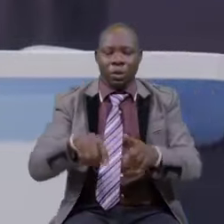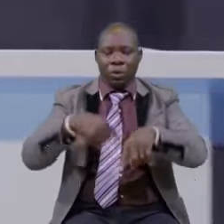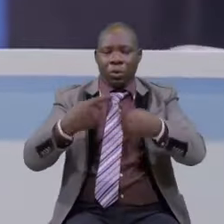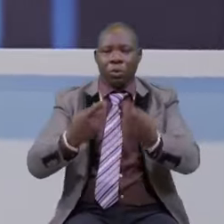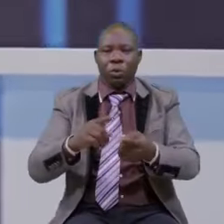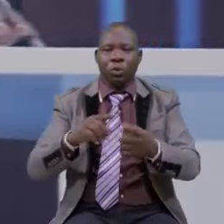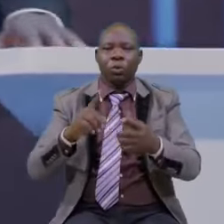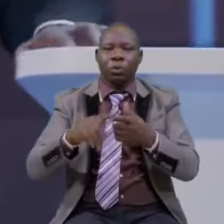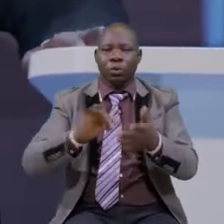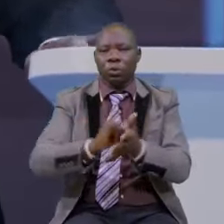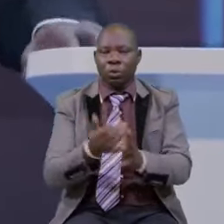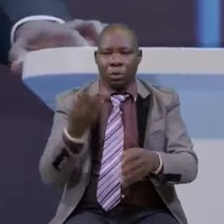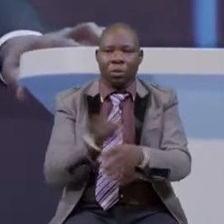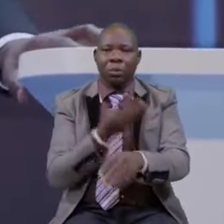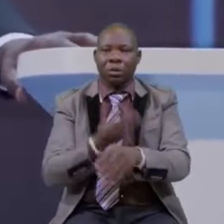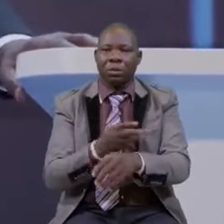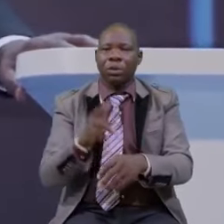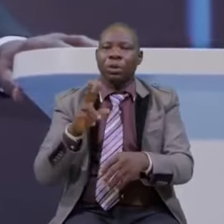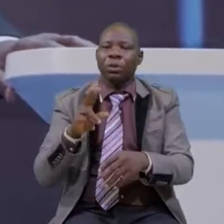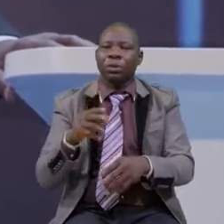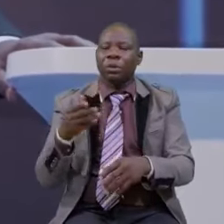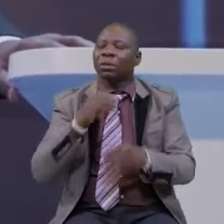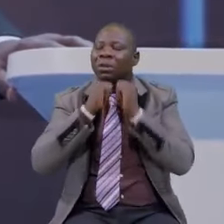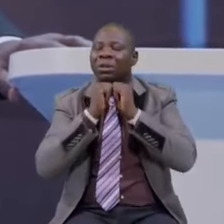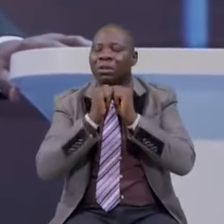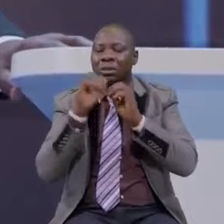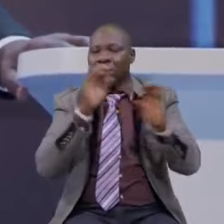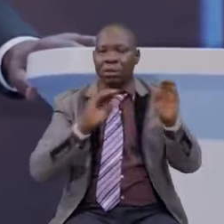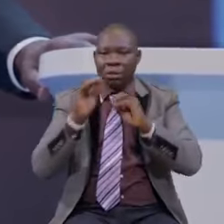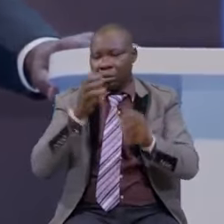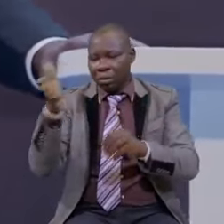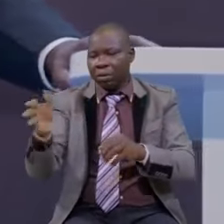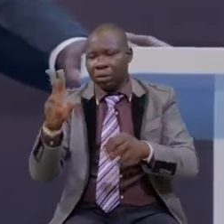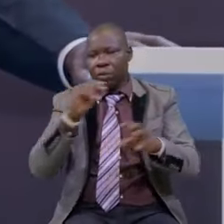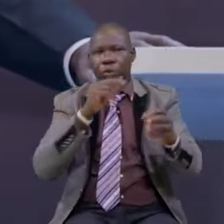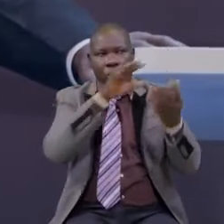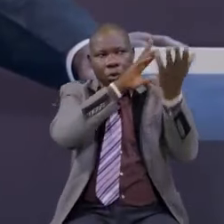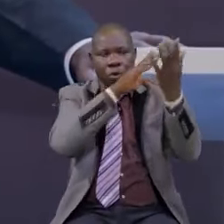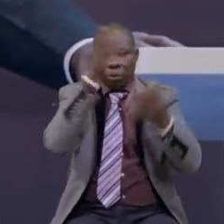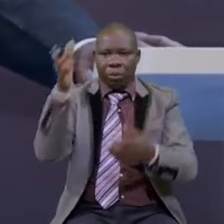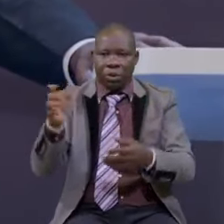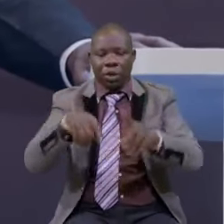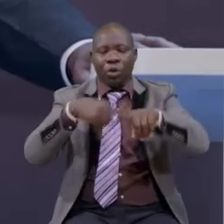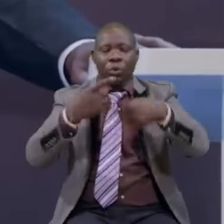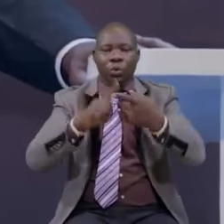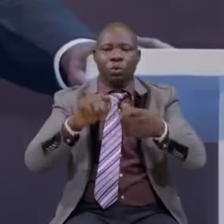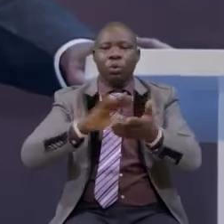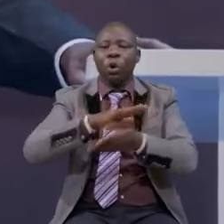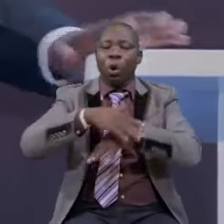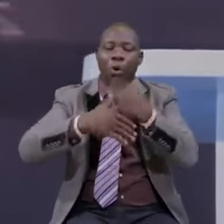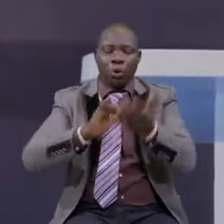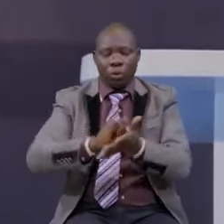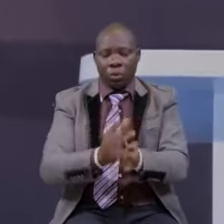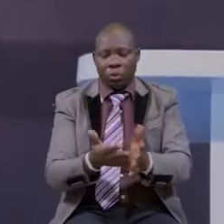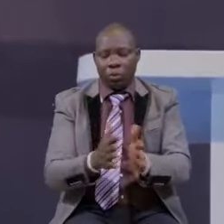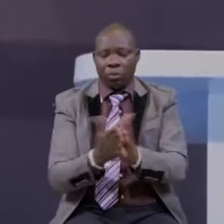and open and open. There's no hope there. No hope there. Go to those textbooks that you read in